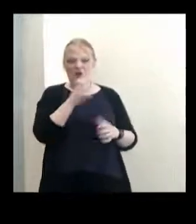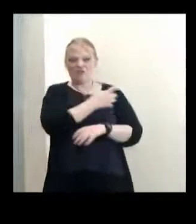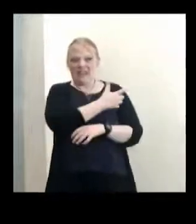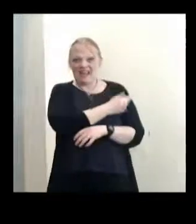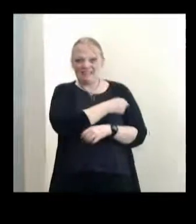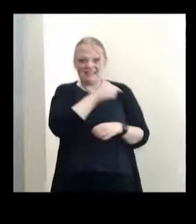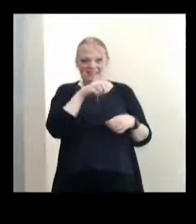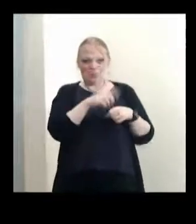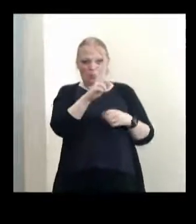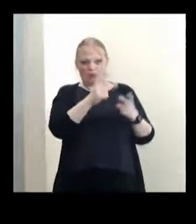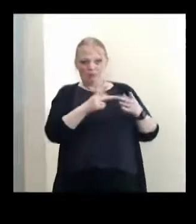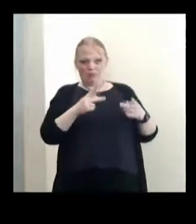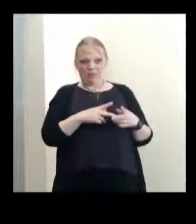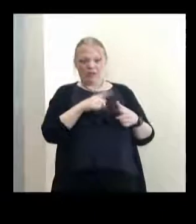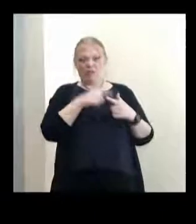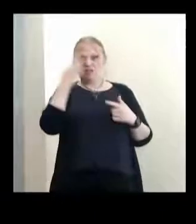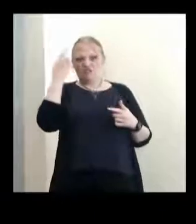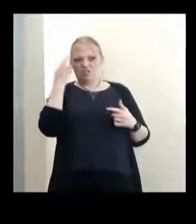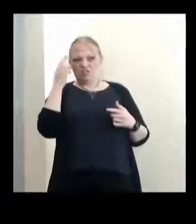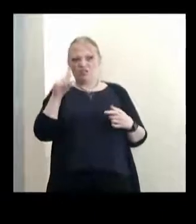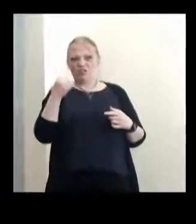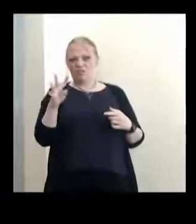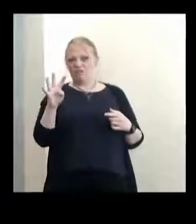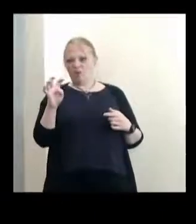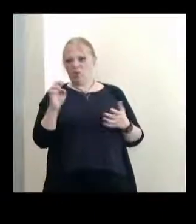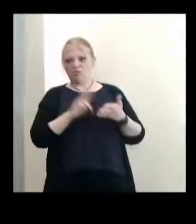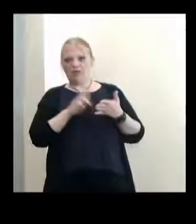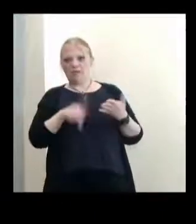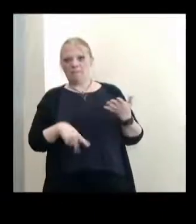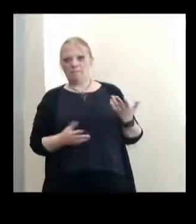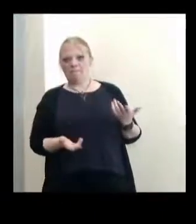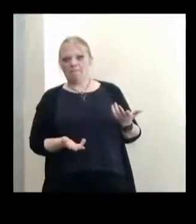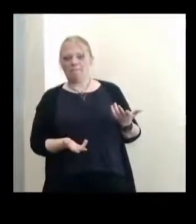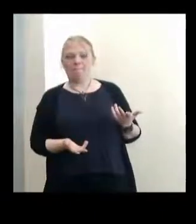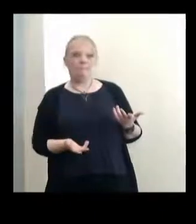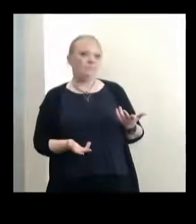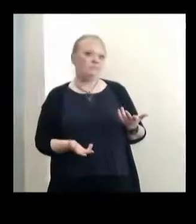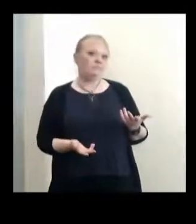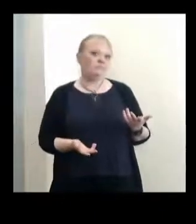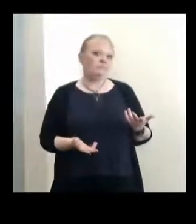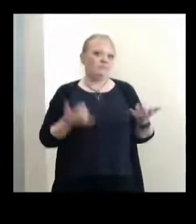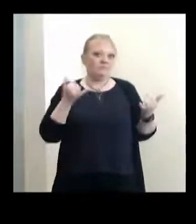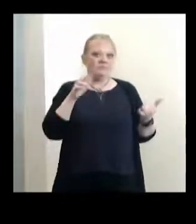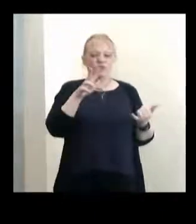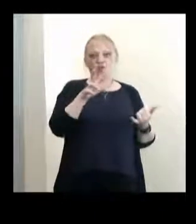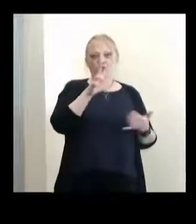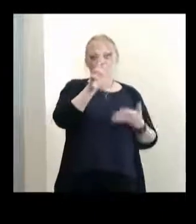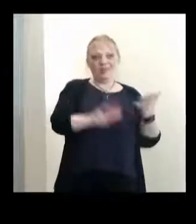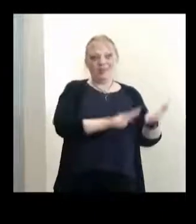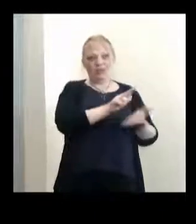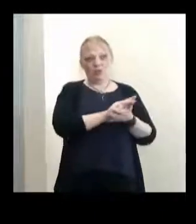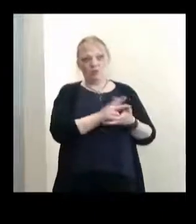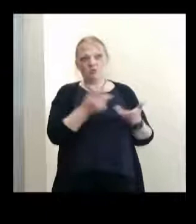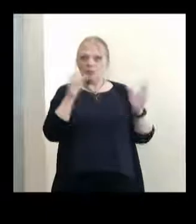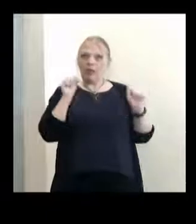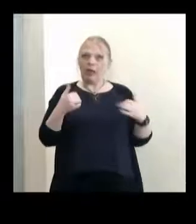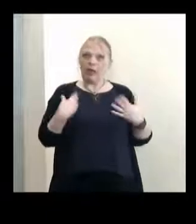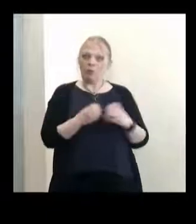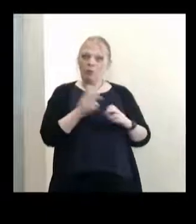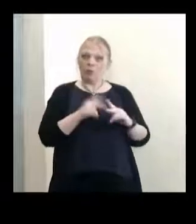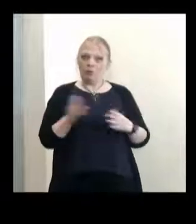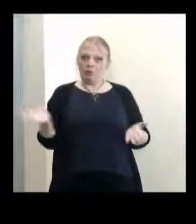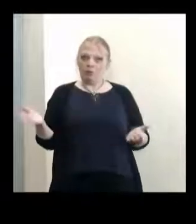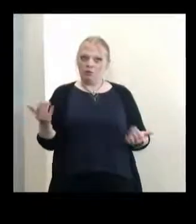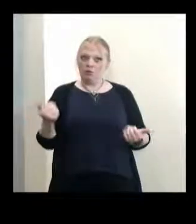and realizing we only have 400 signups, and there's 3 hours left and we could fit more people. So that will be